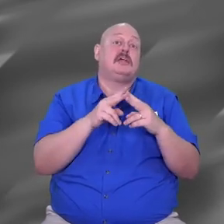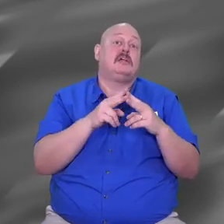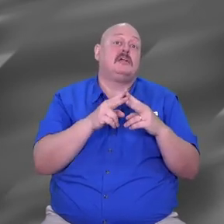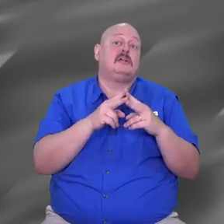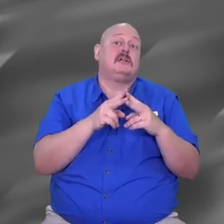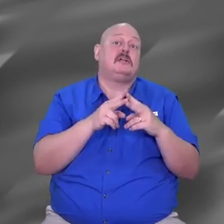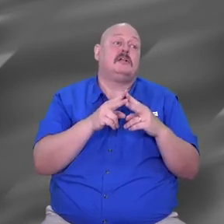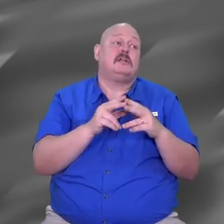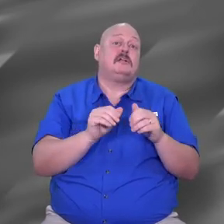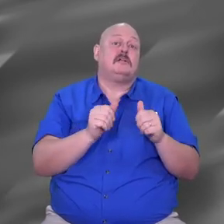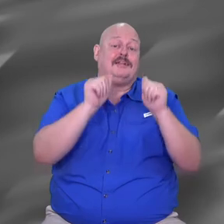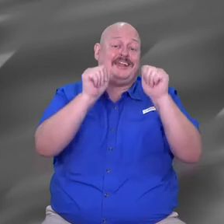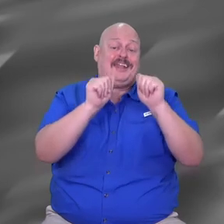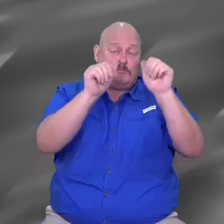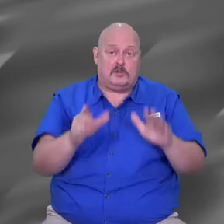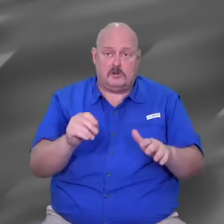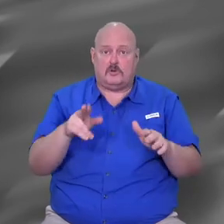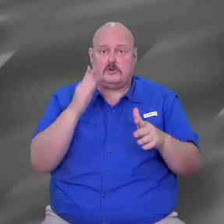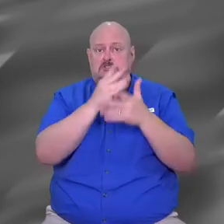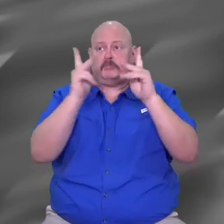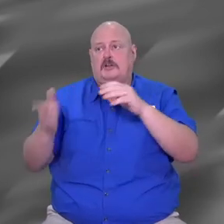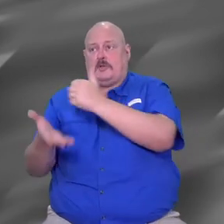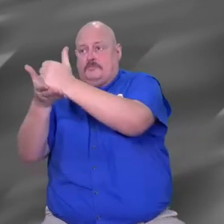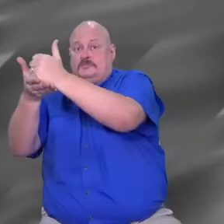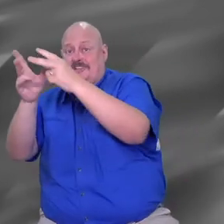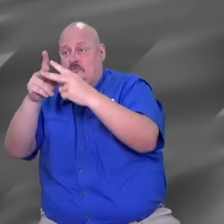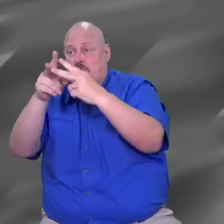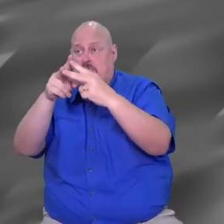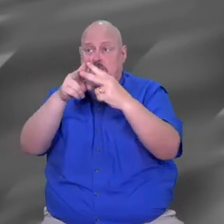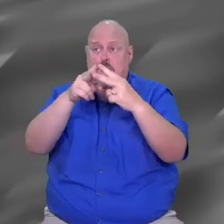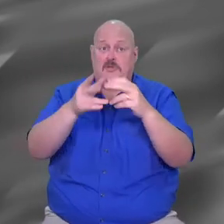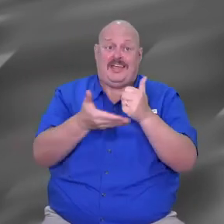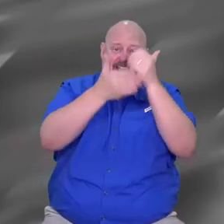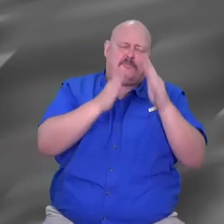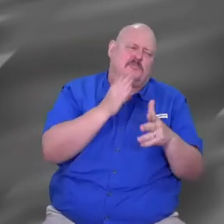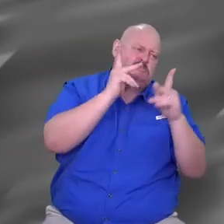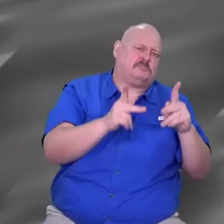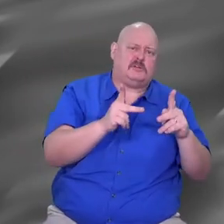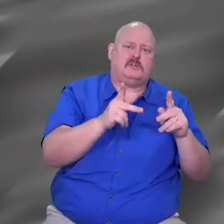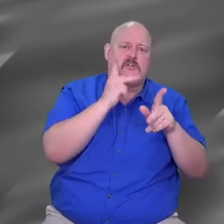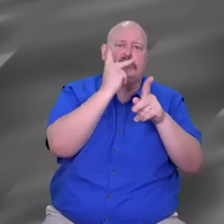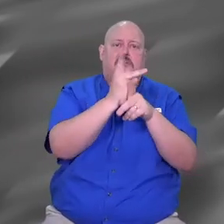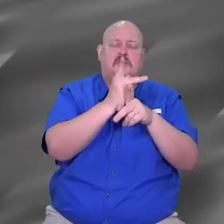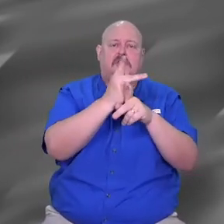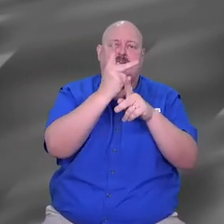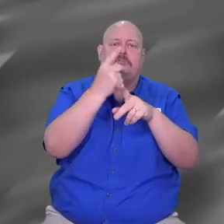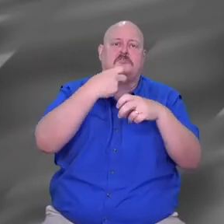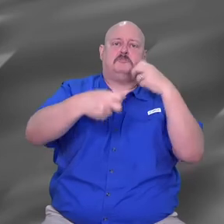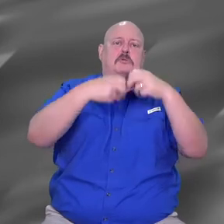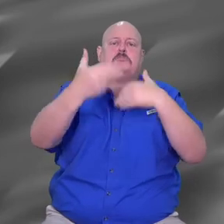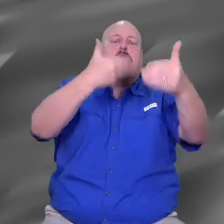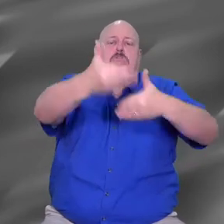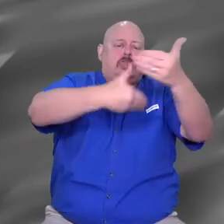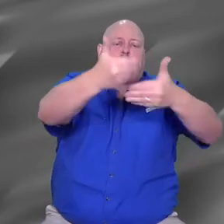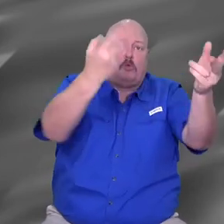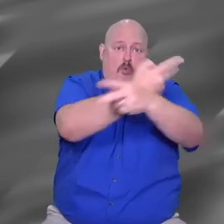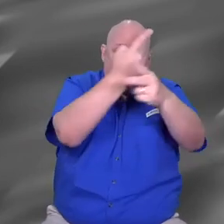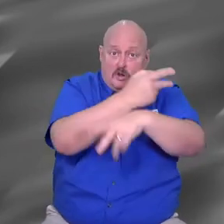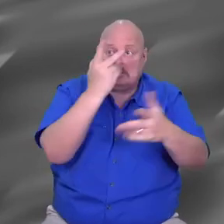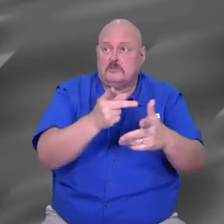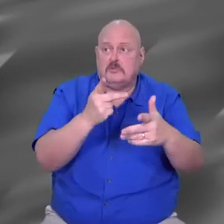enabler or one who intervenes. An enabler is someone who just keeps the problem going down the road. One